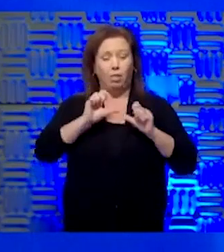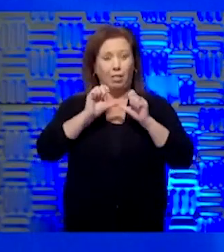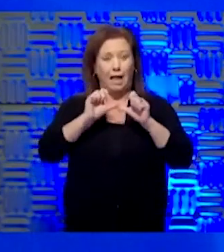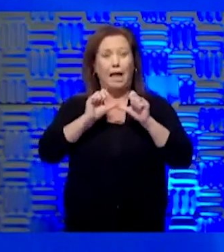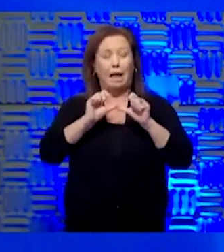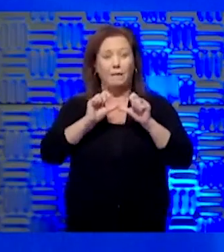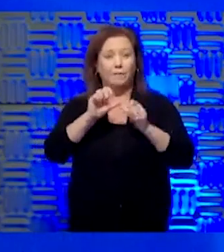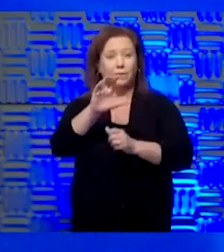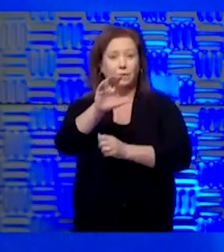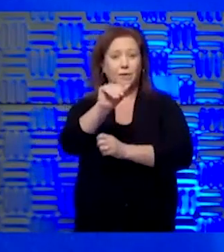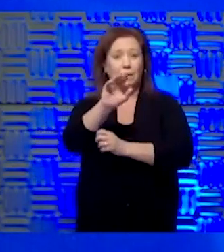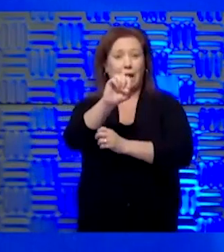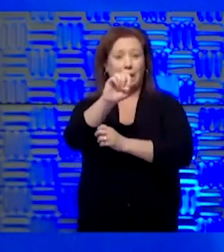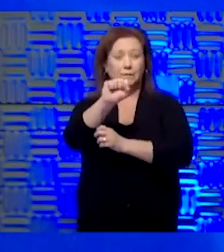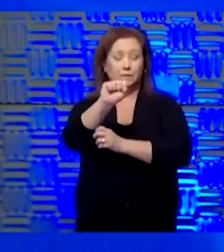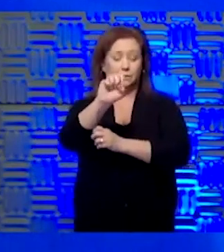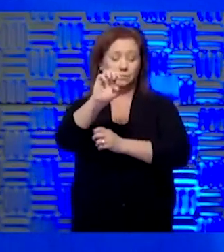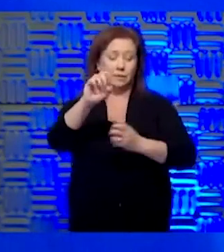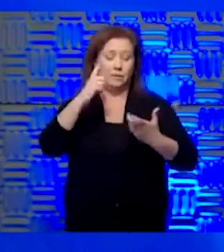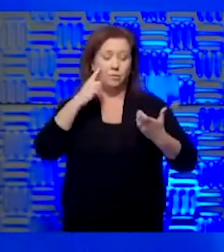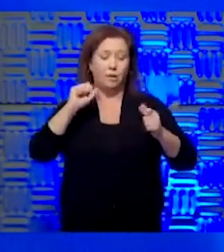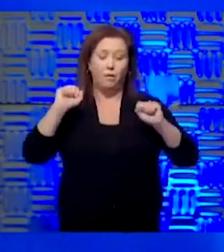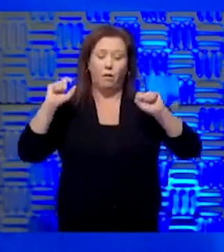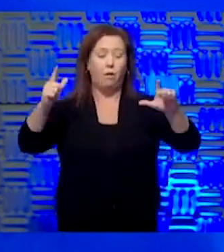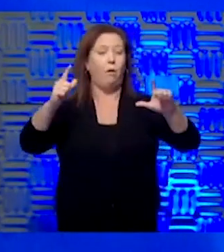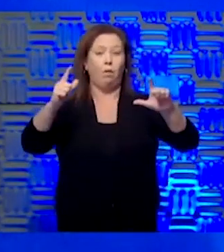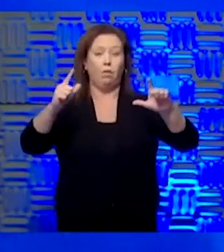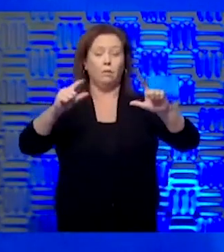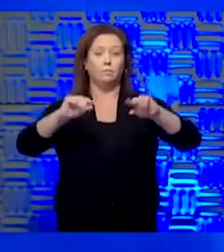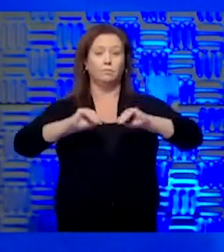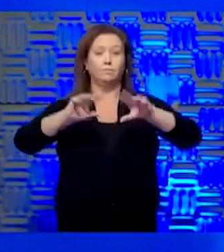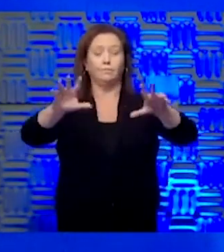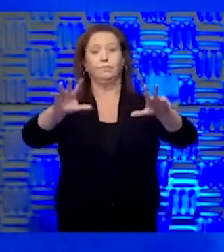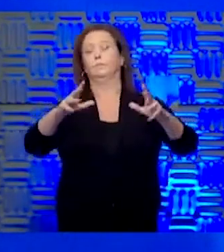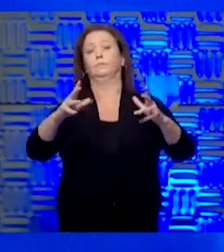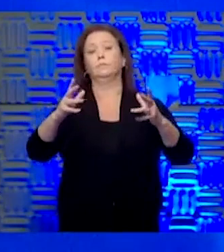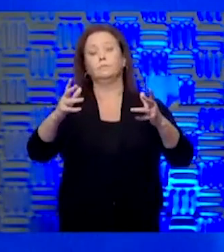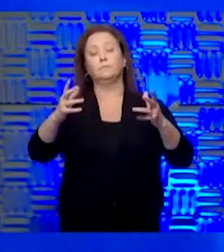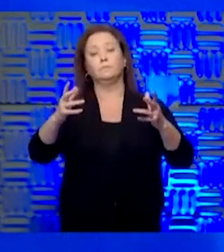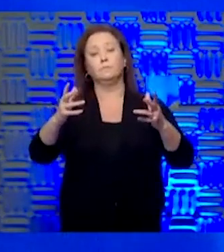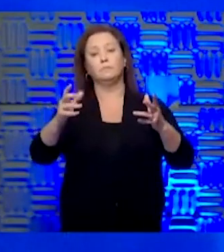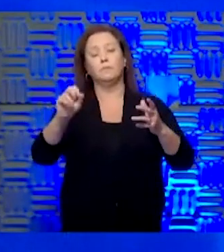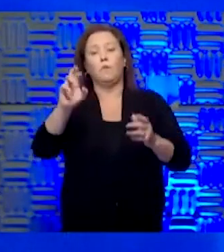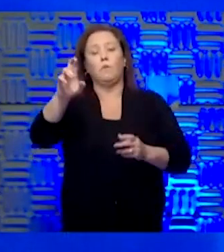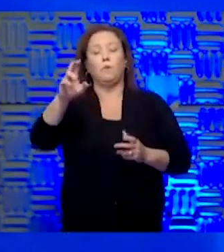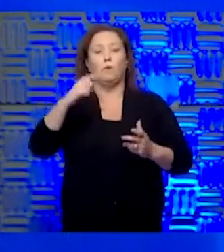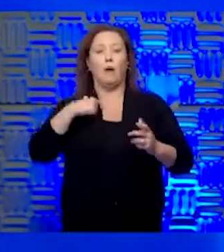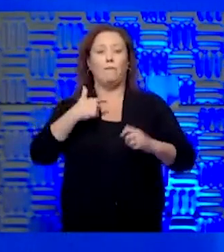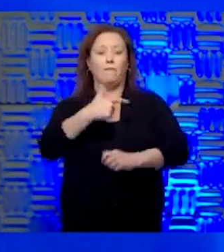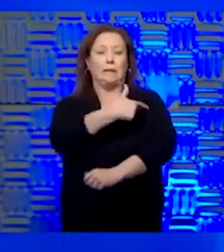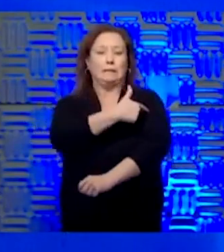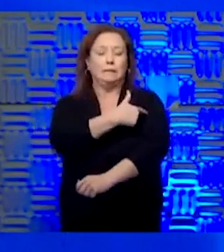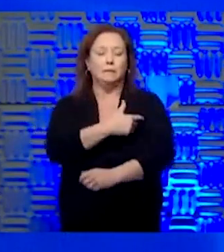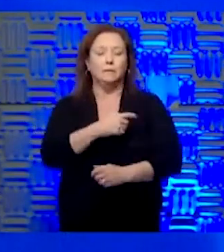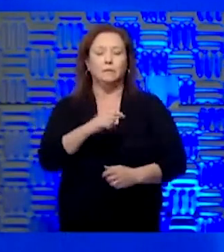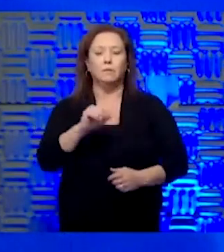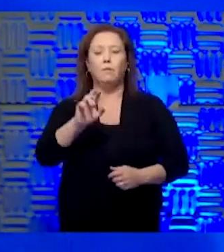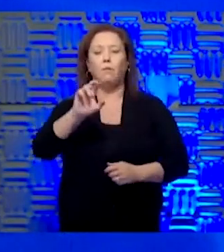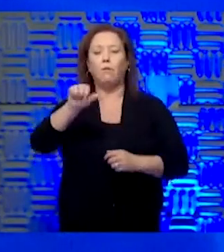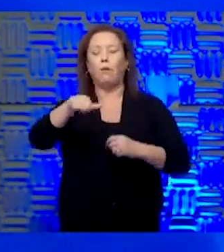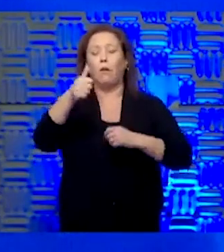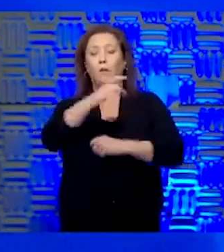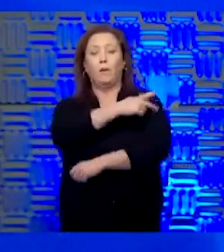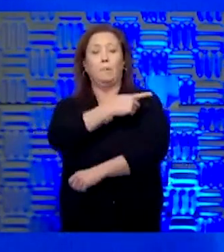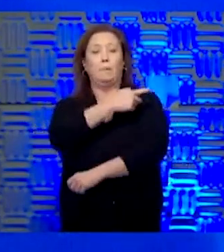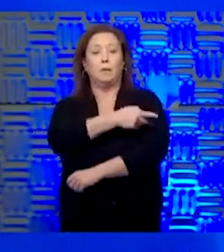cases until we've gone through all congregant living facilities, or until we have a vaccine, or there will be some patients